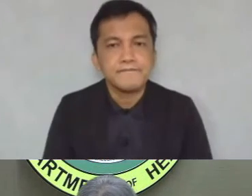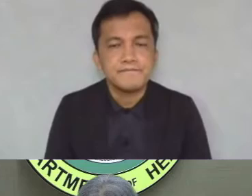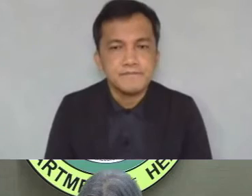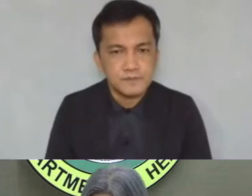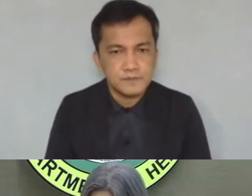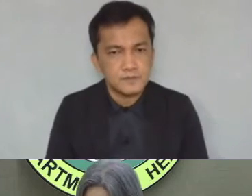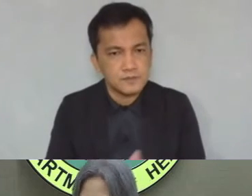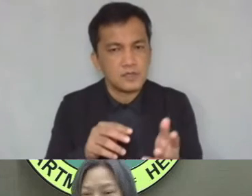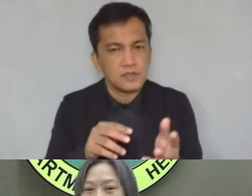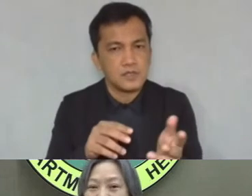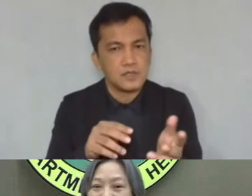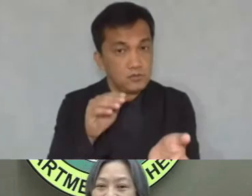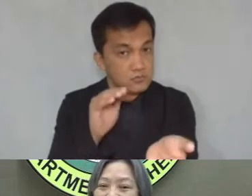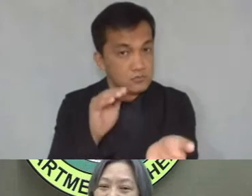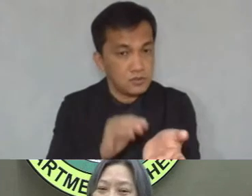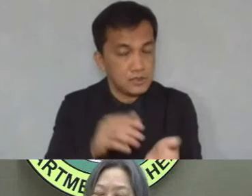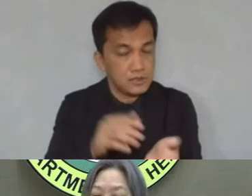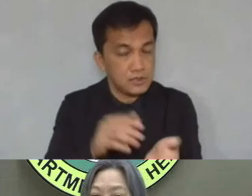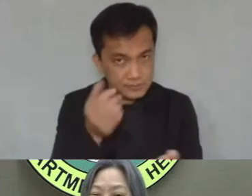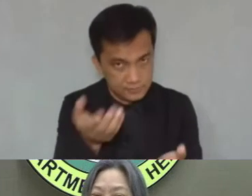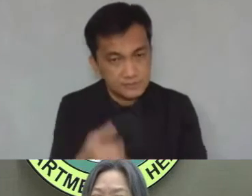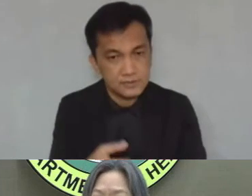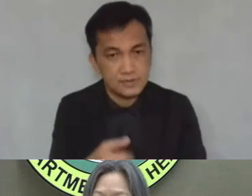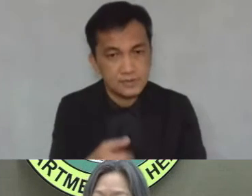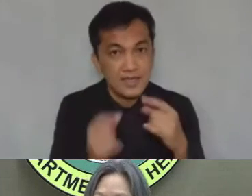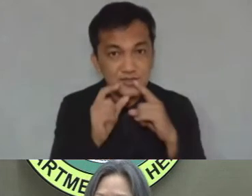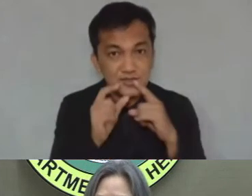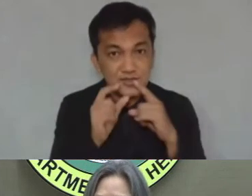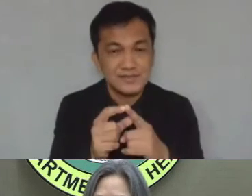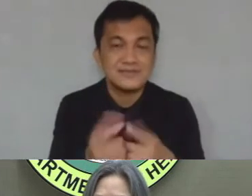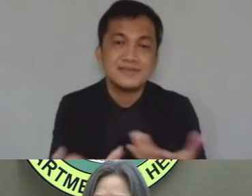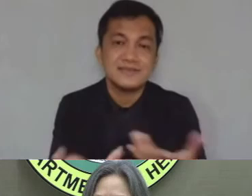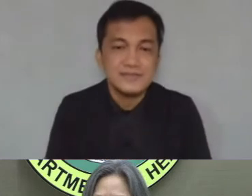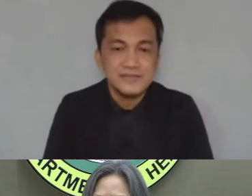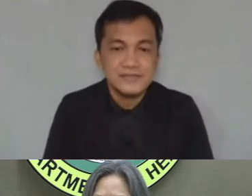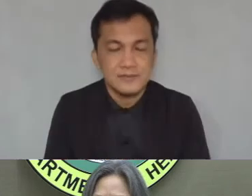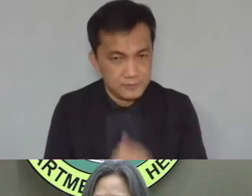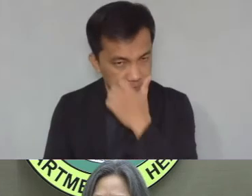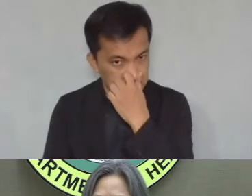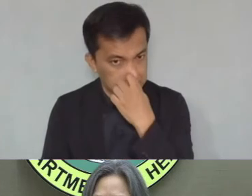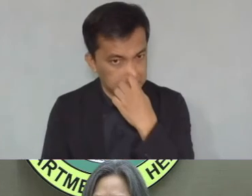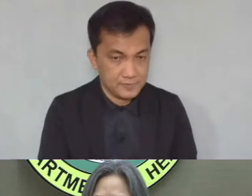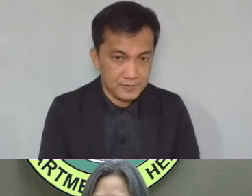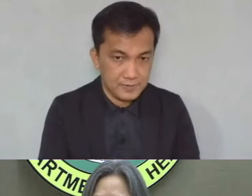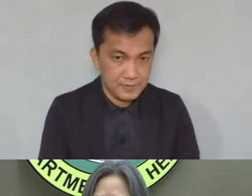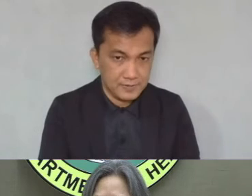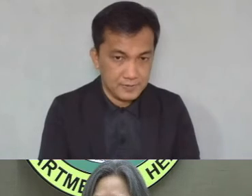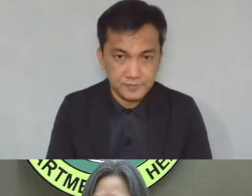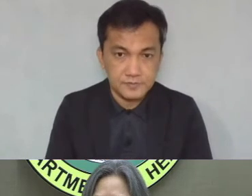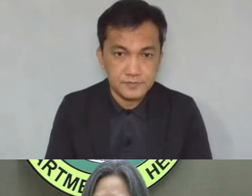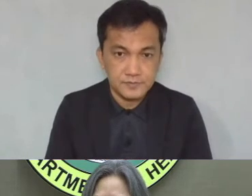policy. Sige. Dr. Atienza, yes, please. Your last word. Yes,